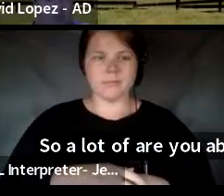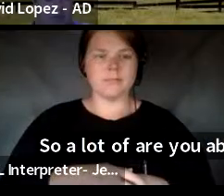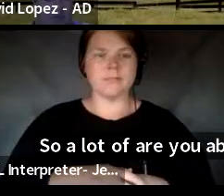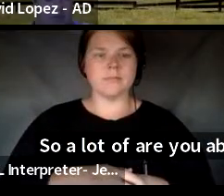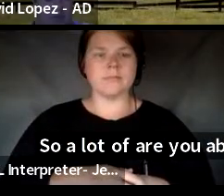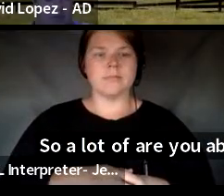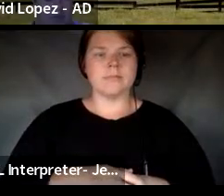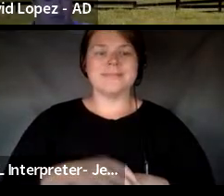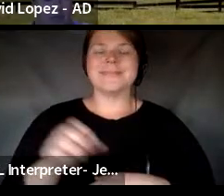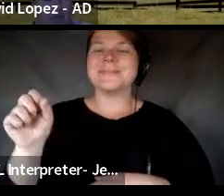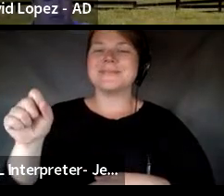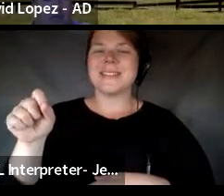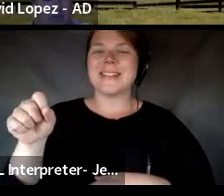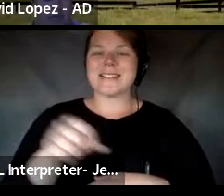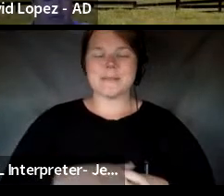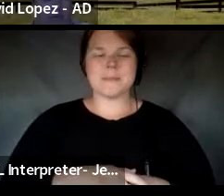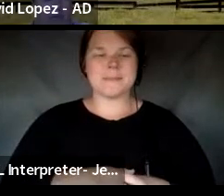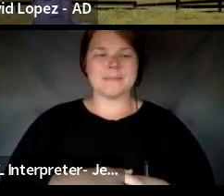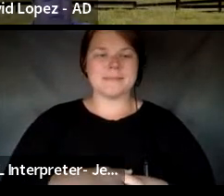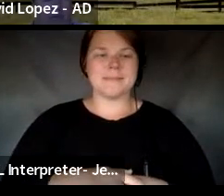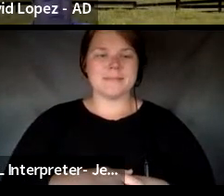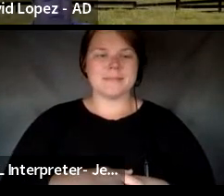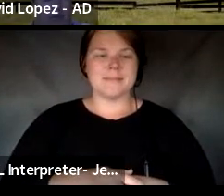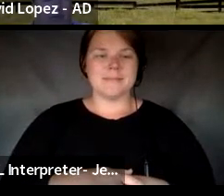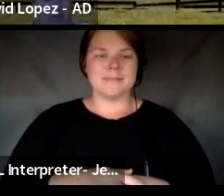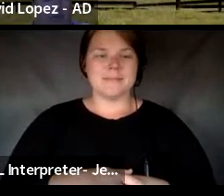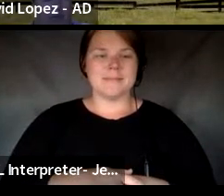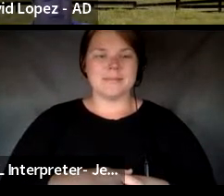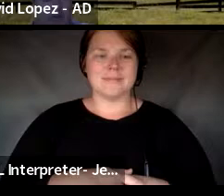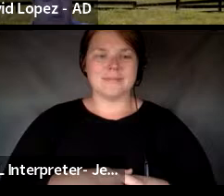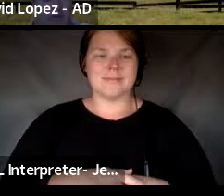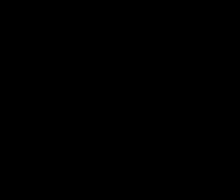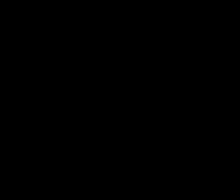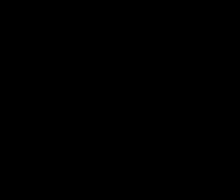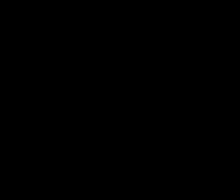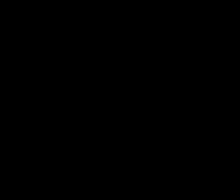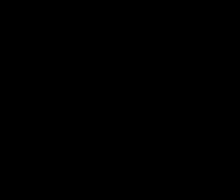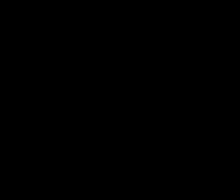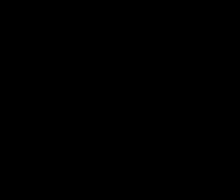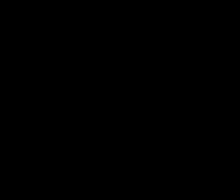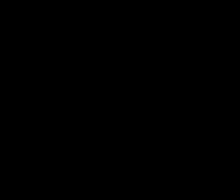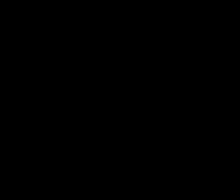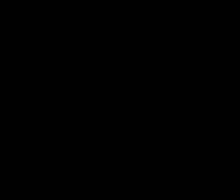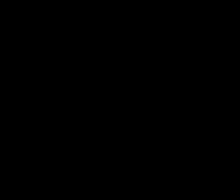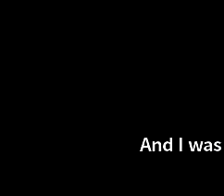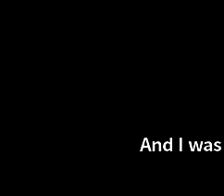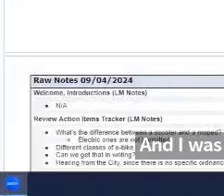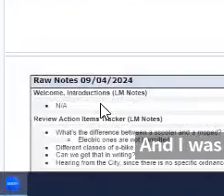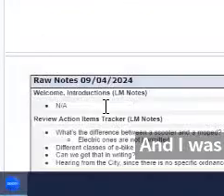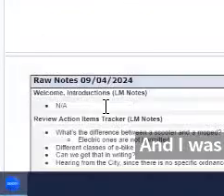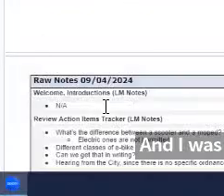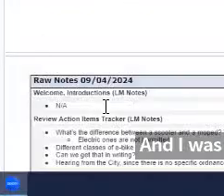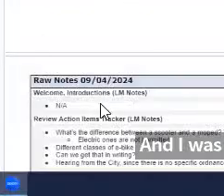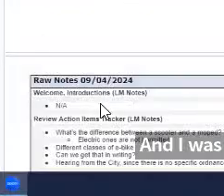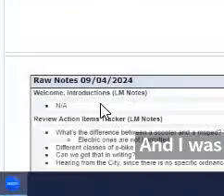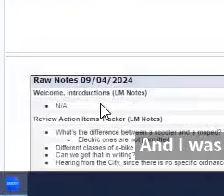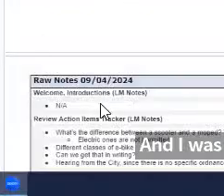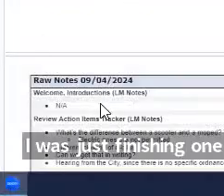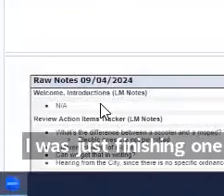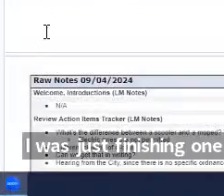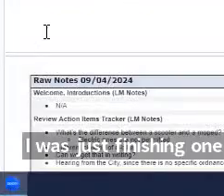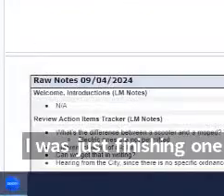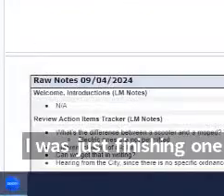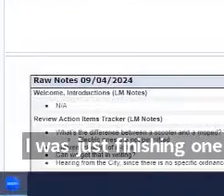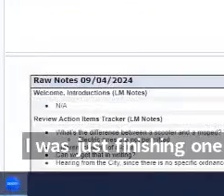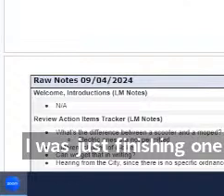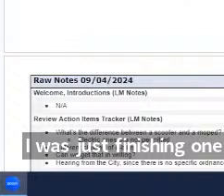Yes. And I was just finishing typing one up, so Jared, I'll go ahead and read it if that's okay. Can you all